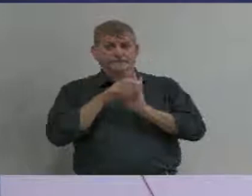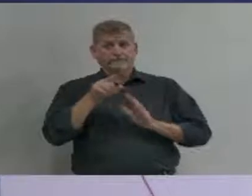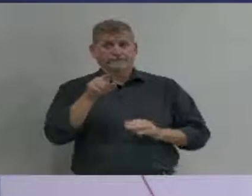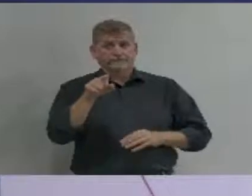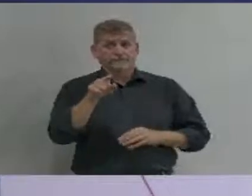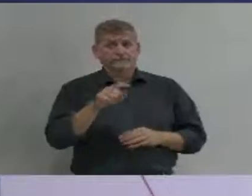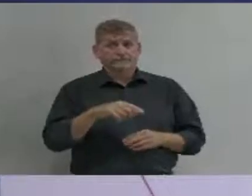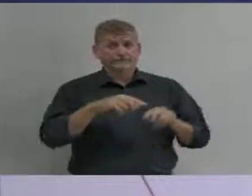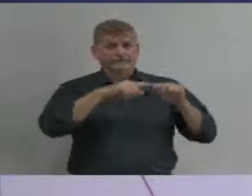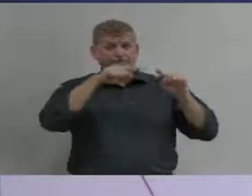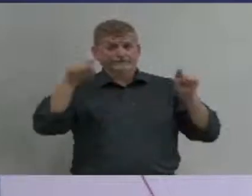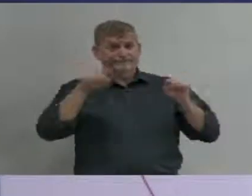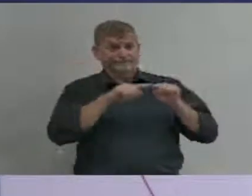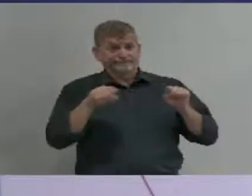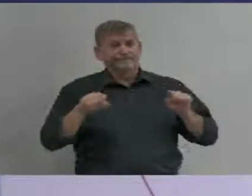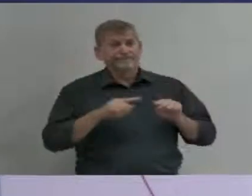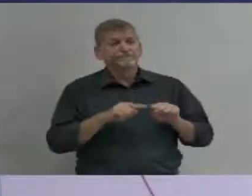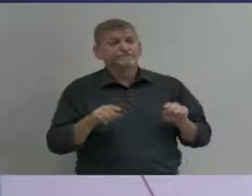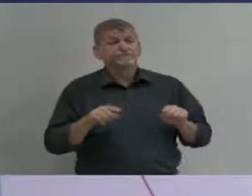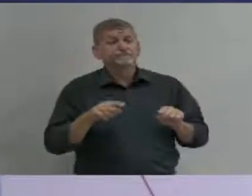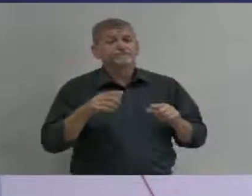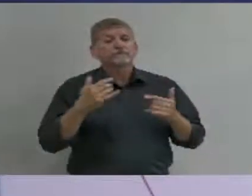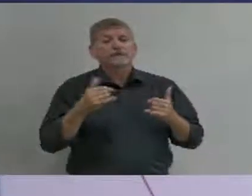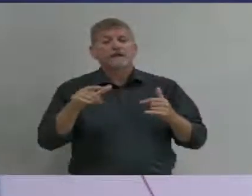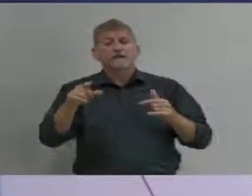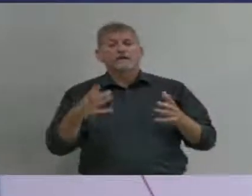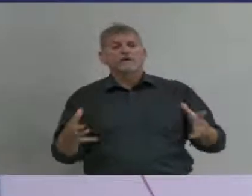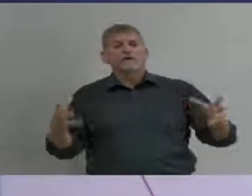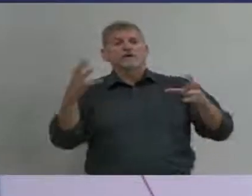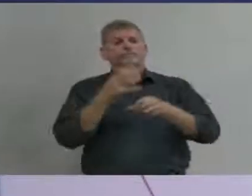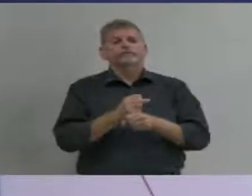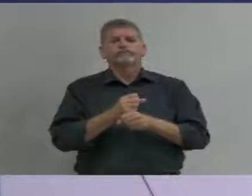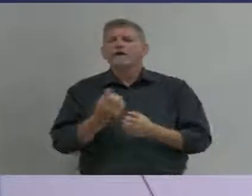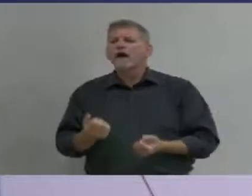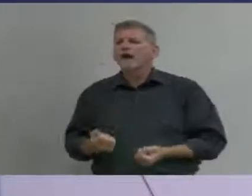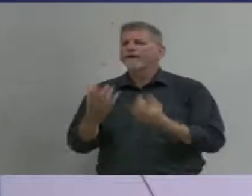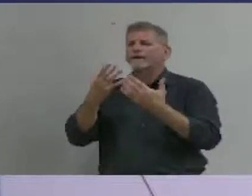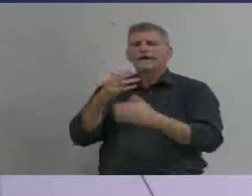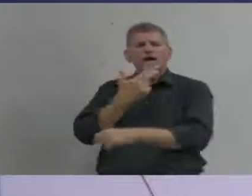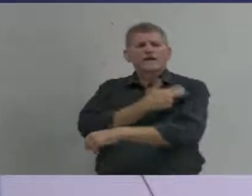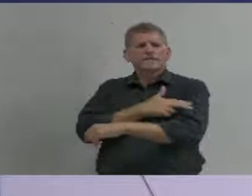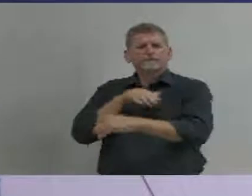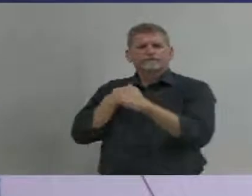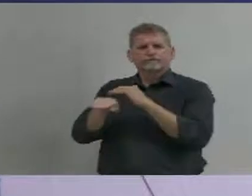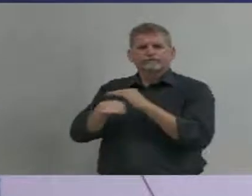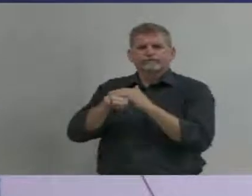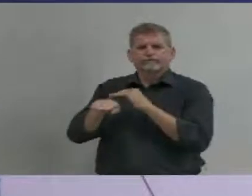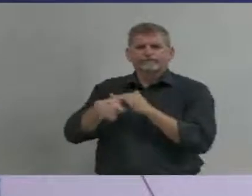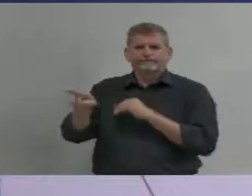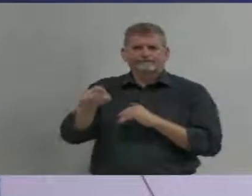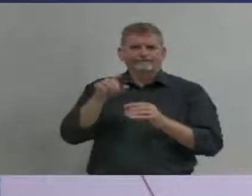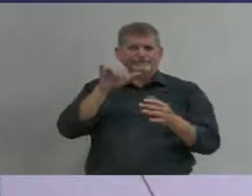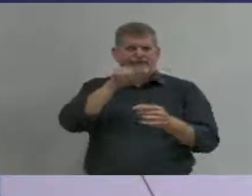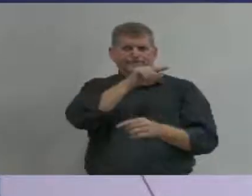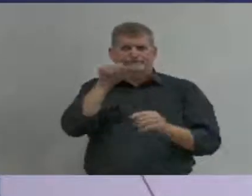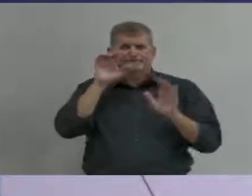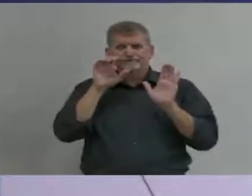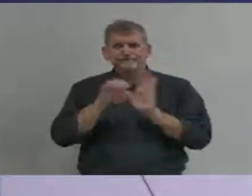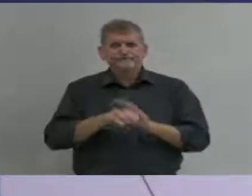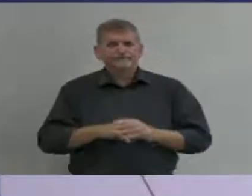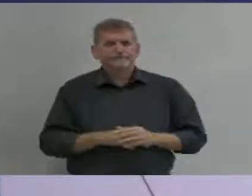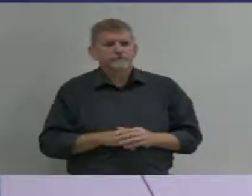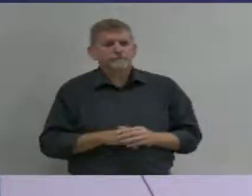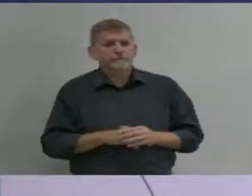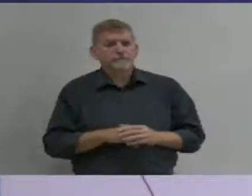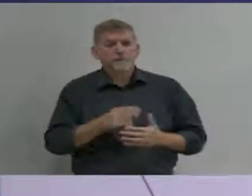This slide summarizes our current hospitalization data for COVID-19, includes both the